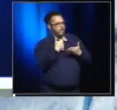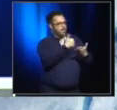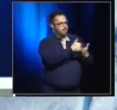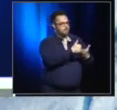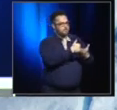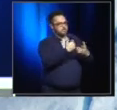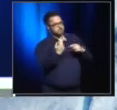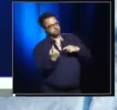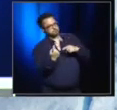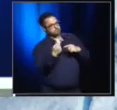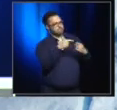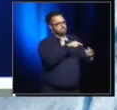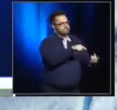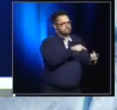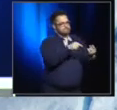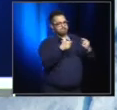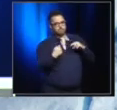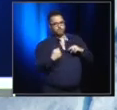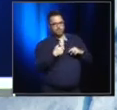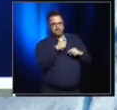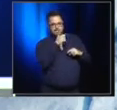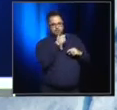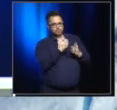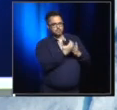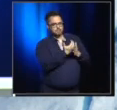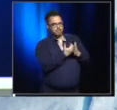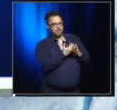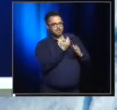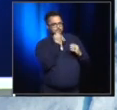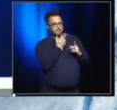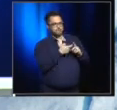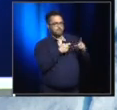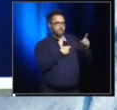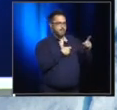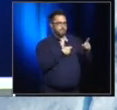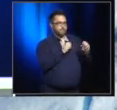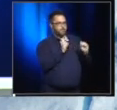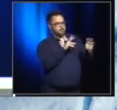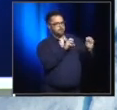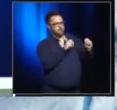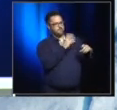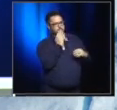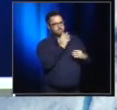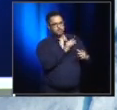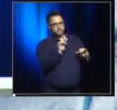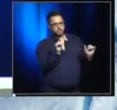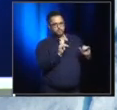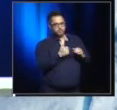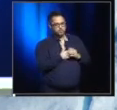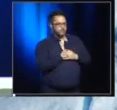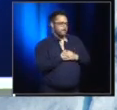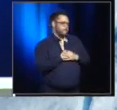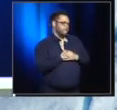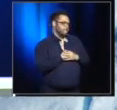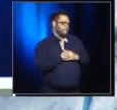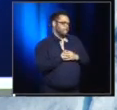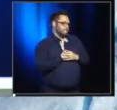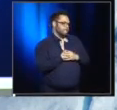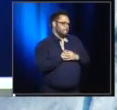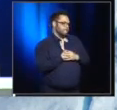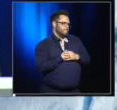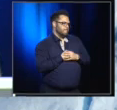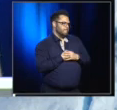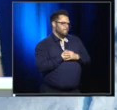two-way street. You know, we don't just want information from them, we can give them useful information. And if you're sitting in your lab and you